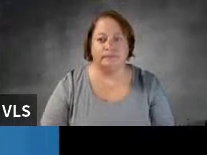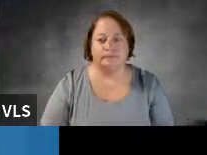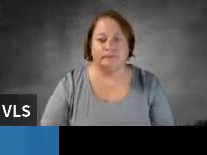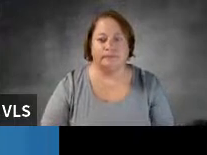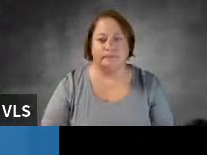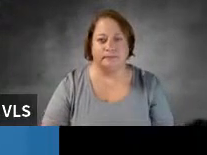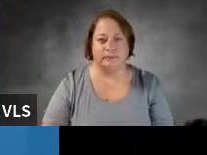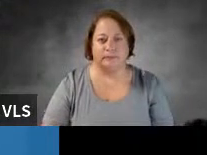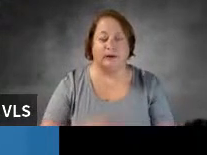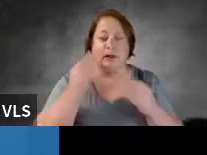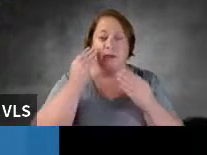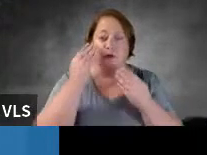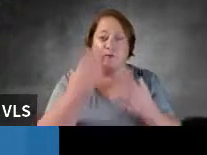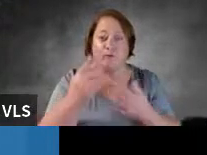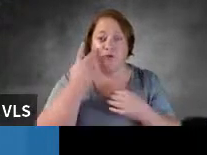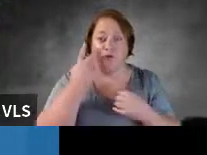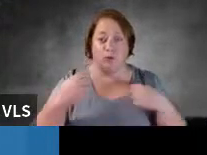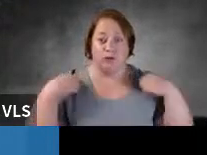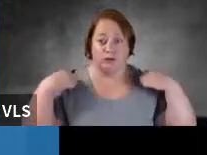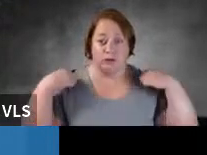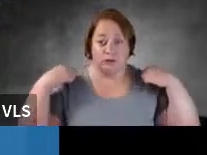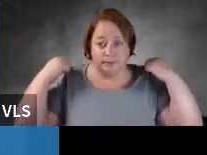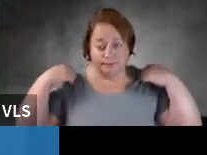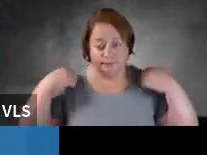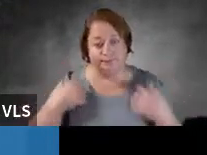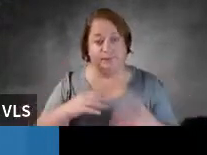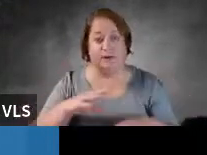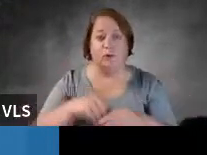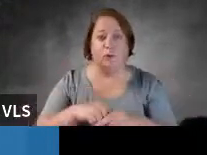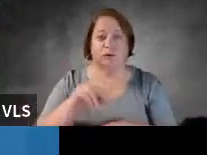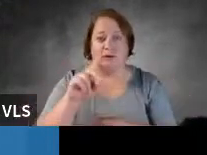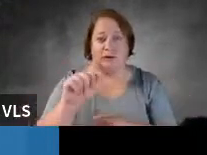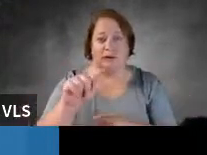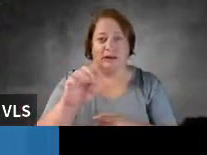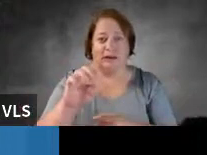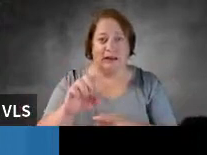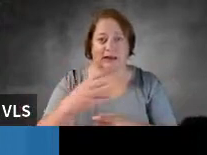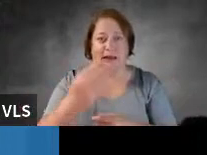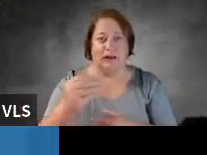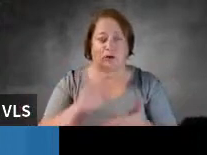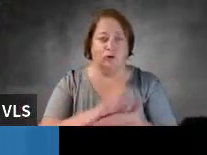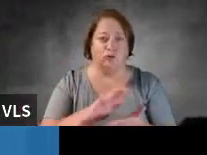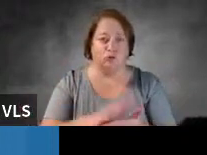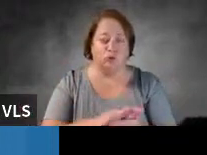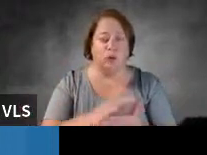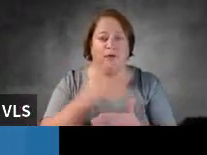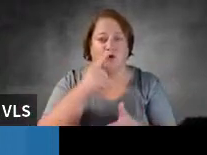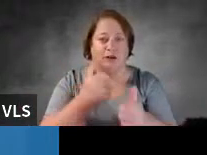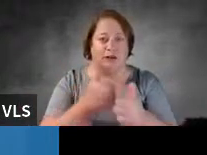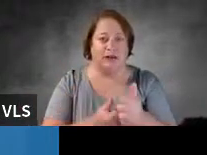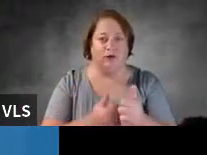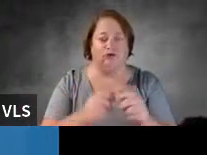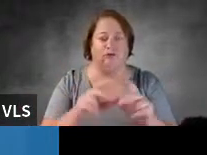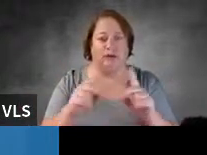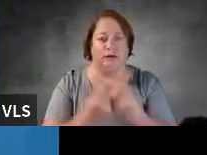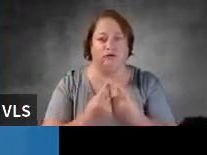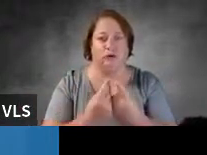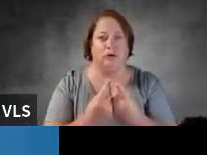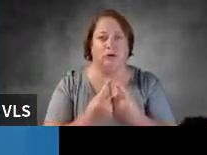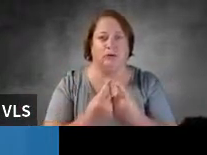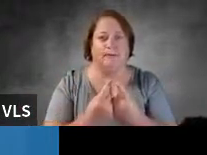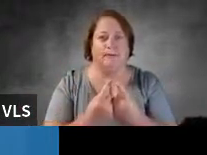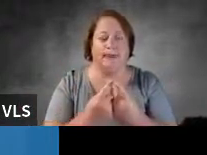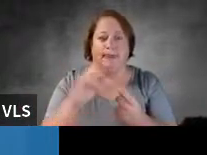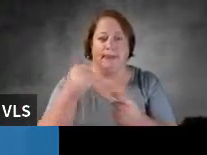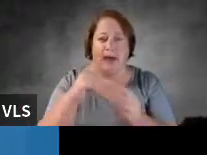The information that you see here includes the dates as well as the school model for each of the partner districts. The